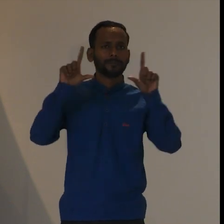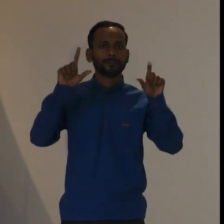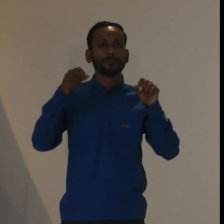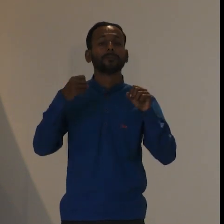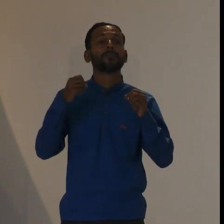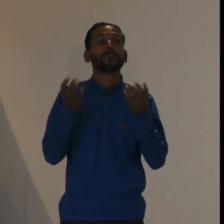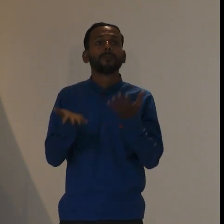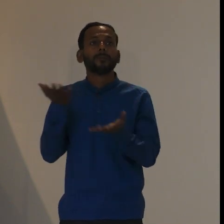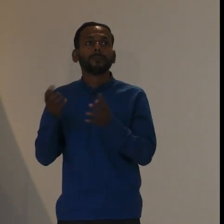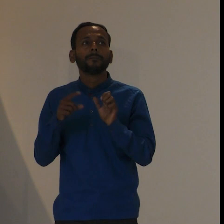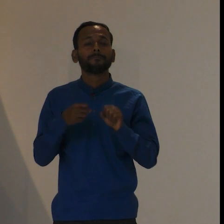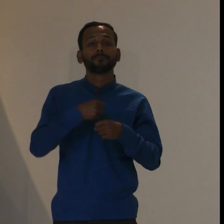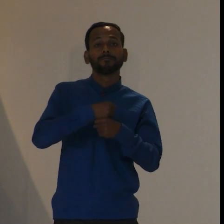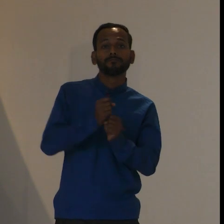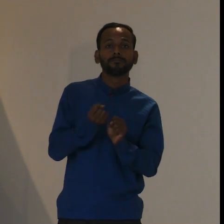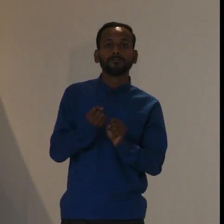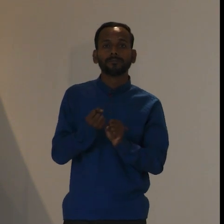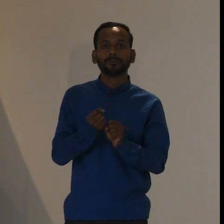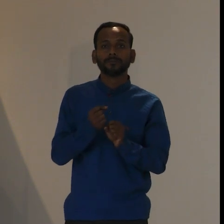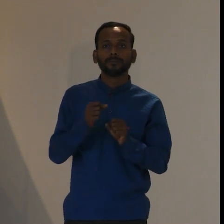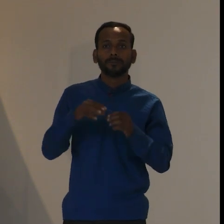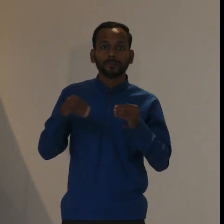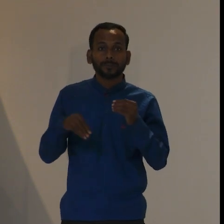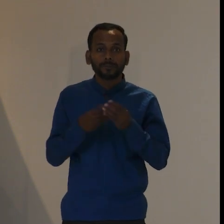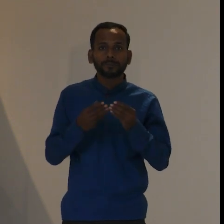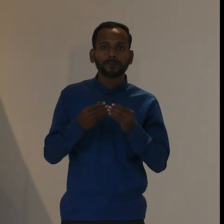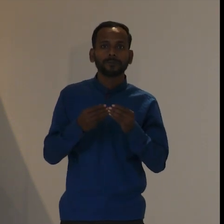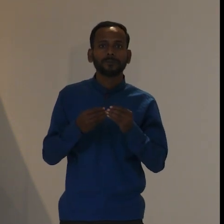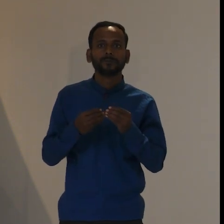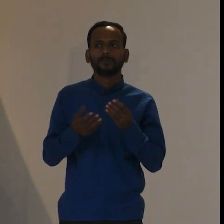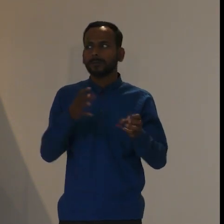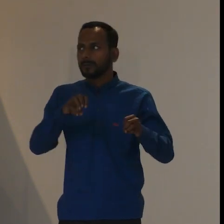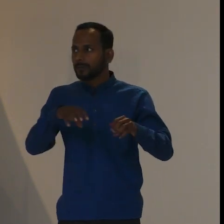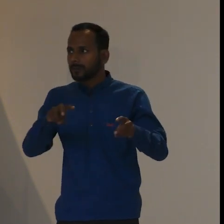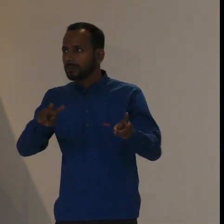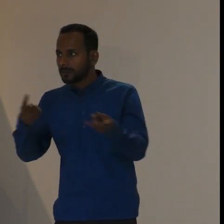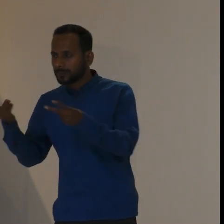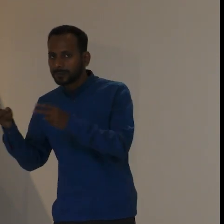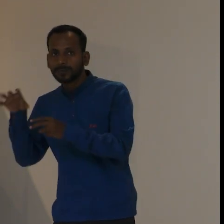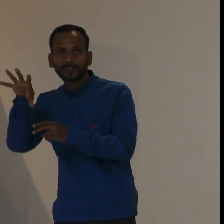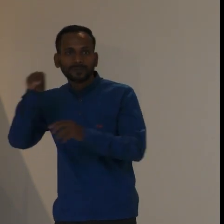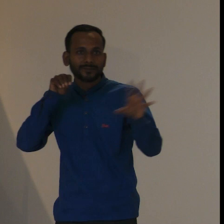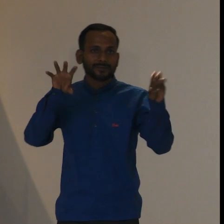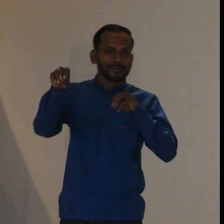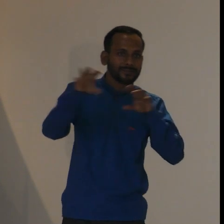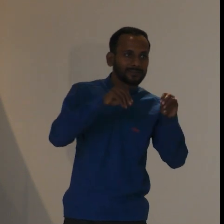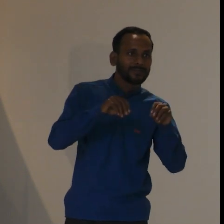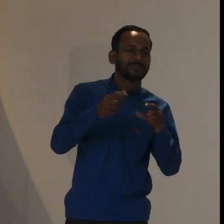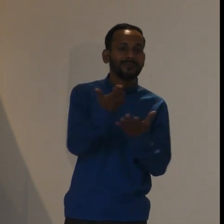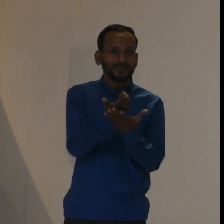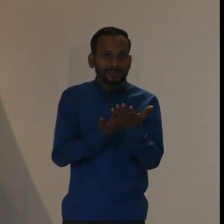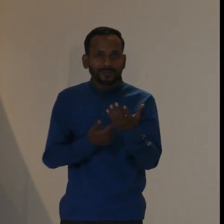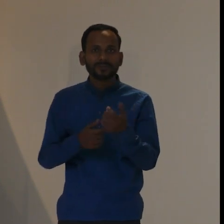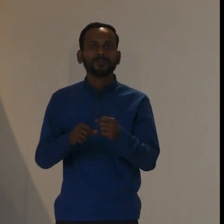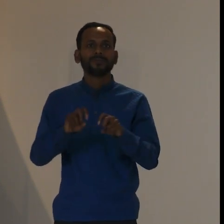project is to create or rather use the various resources that are in the museum, the library, archives, and as